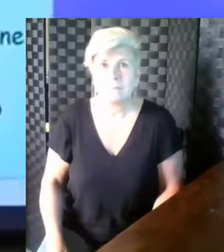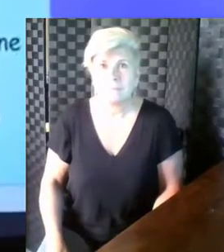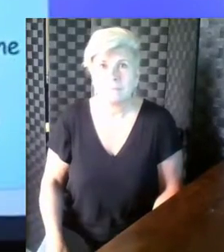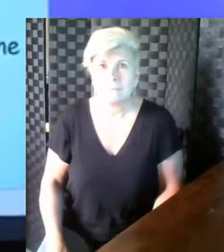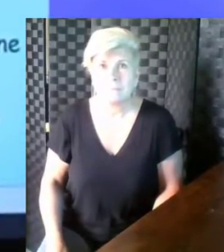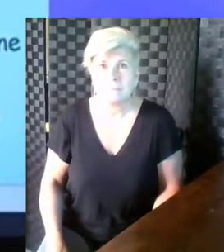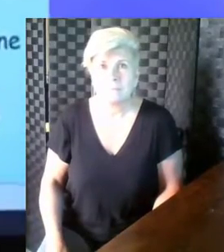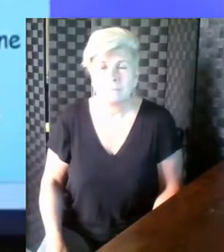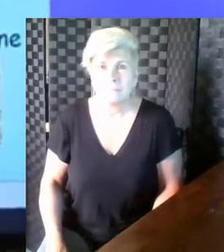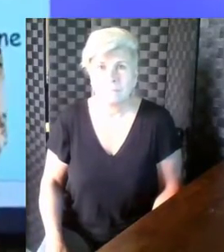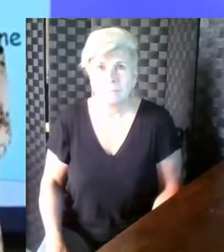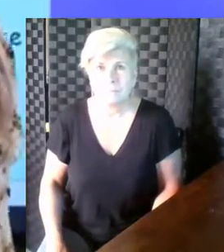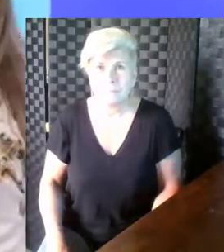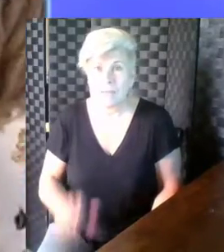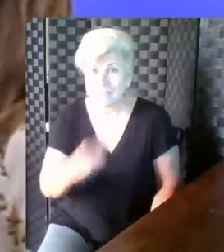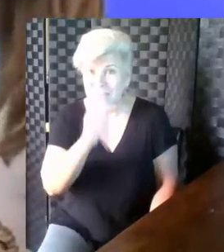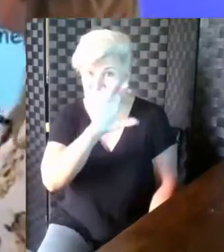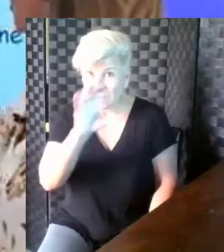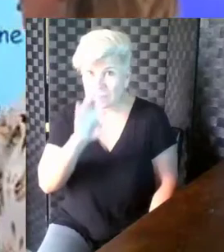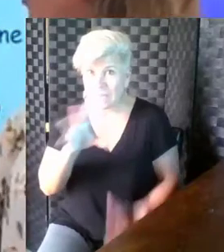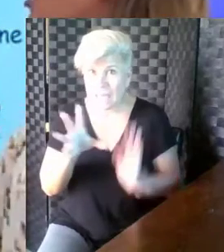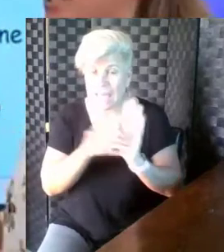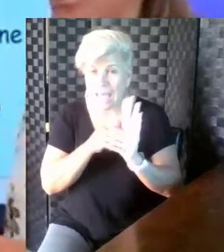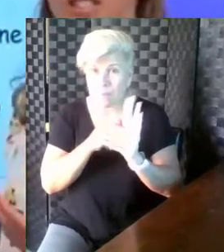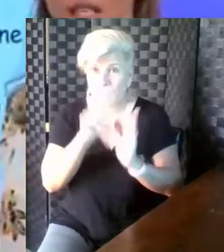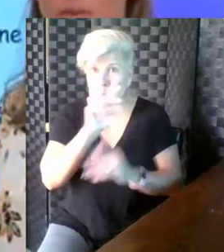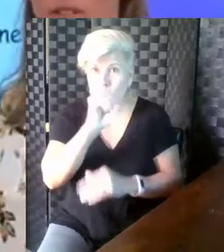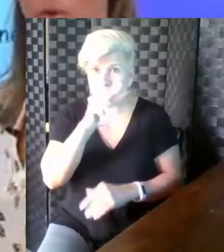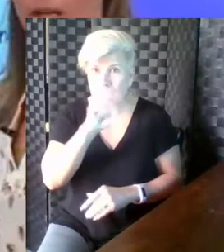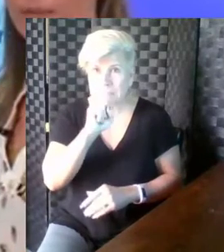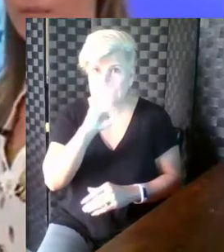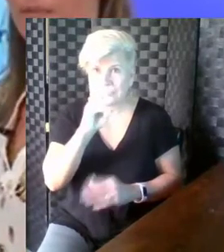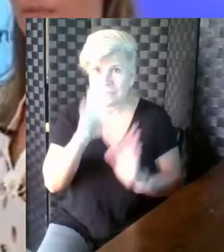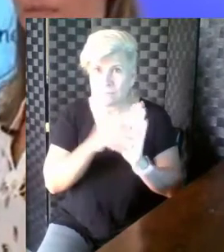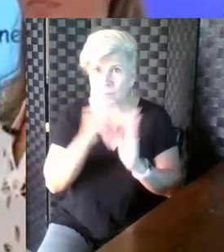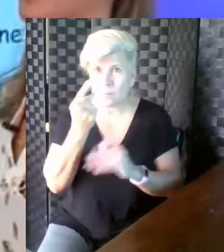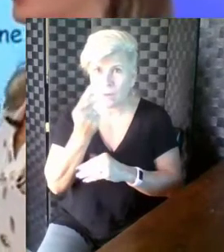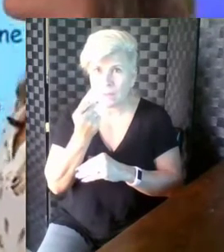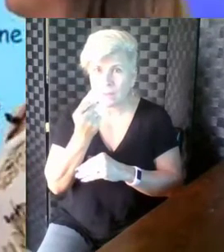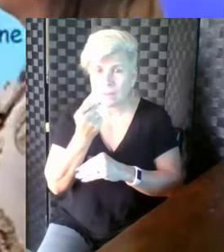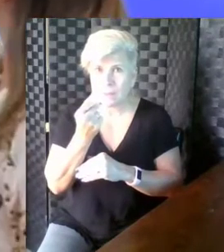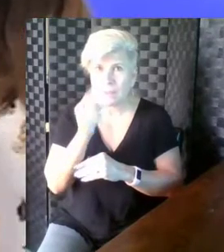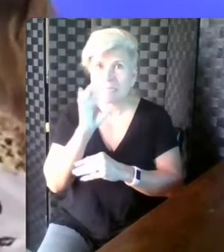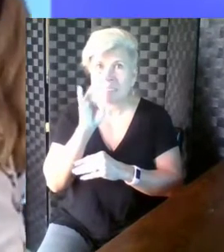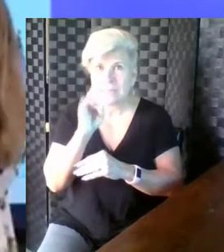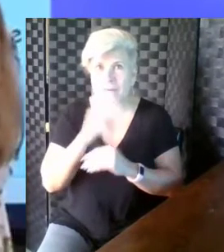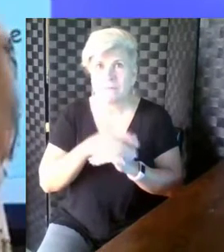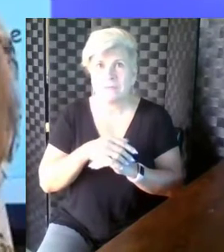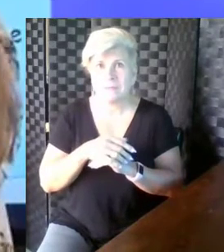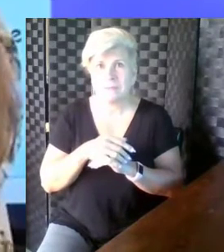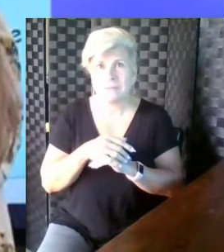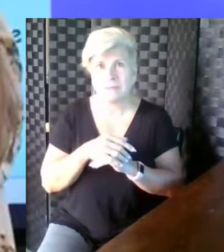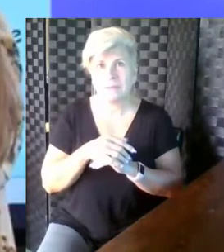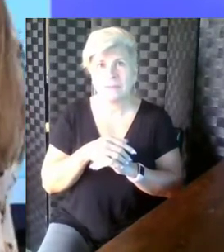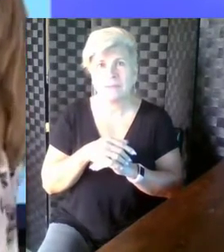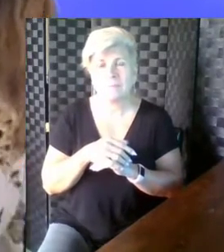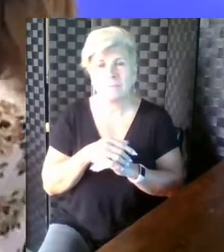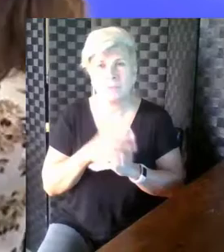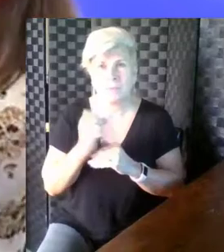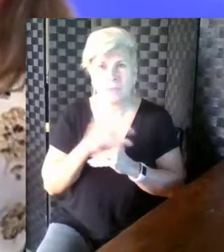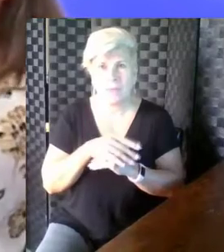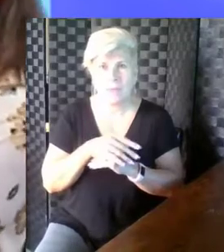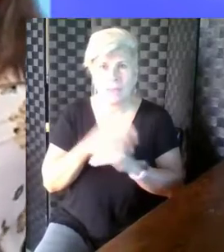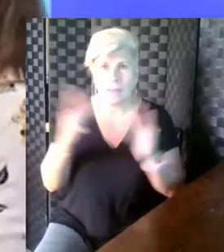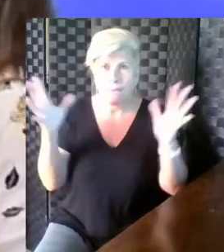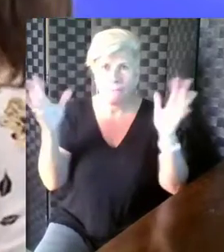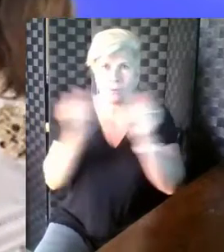another 100 there, isn't there? Let's add our ones. What's 6 plus 1? Perfect, it's 7. Okay,